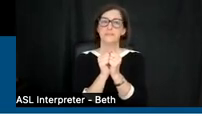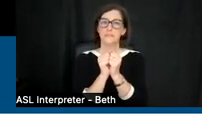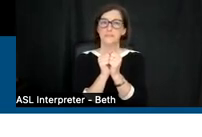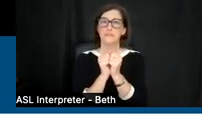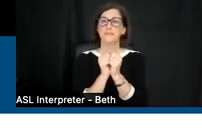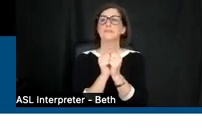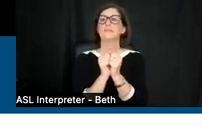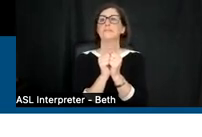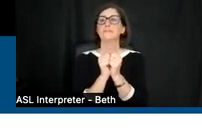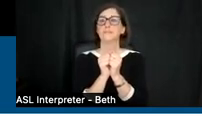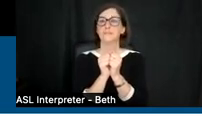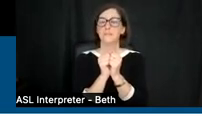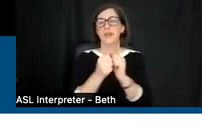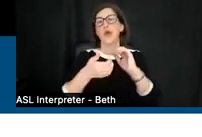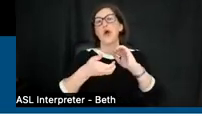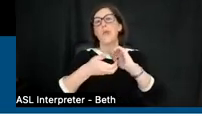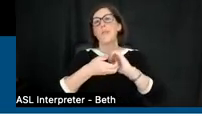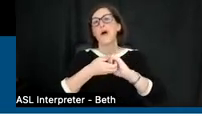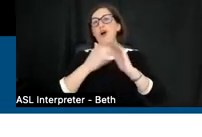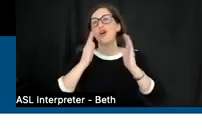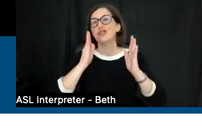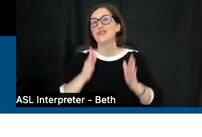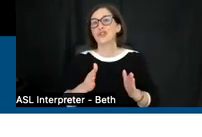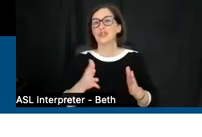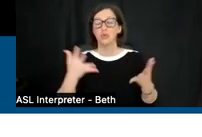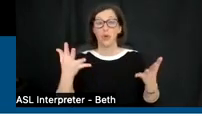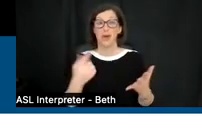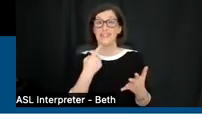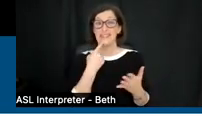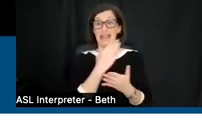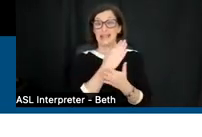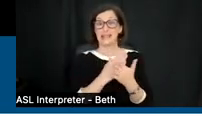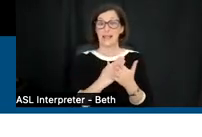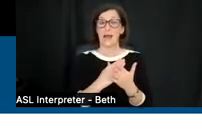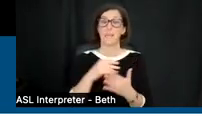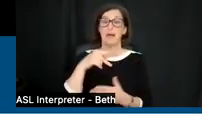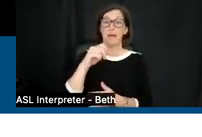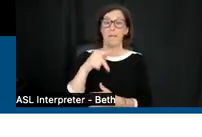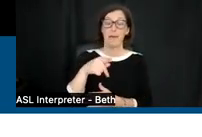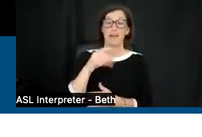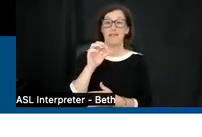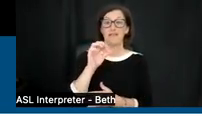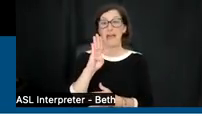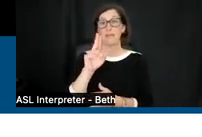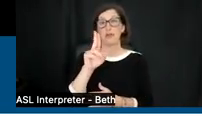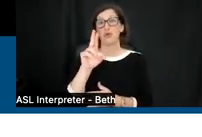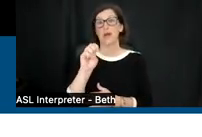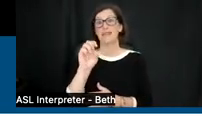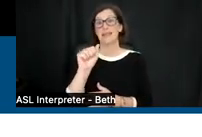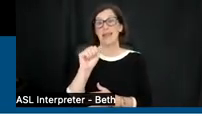should I call them partner? I would like to mention PEPFAR, USAID,